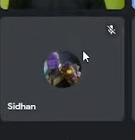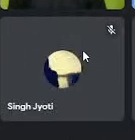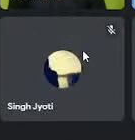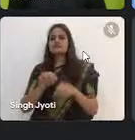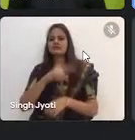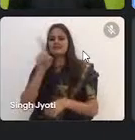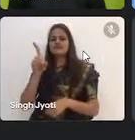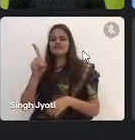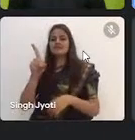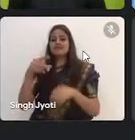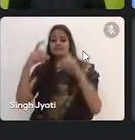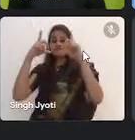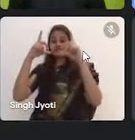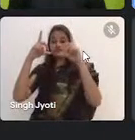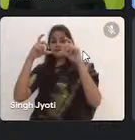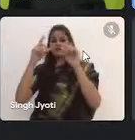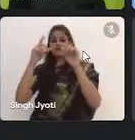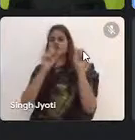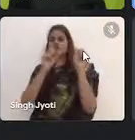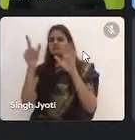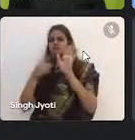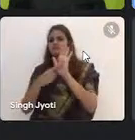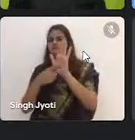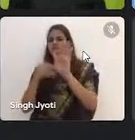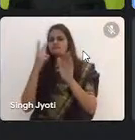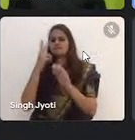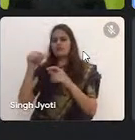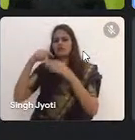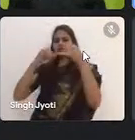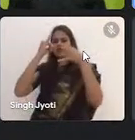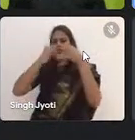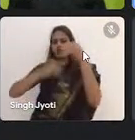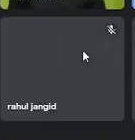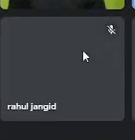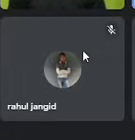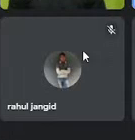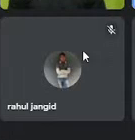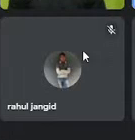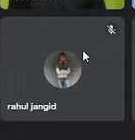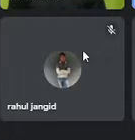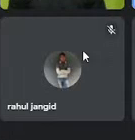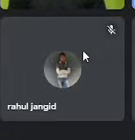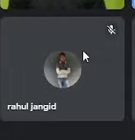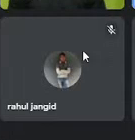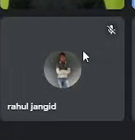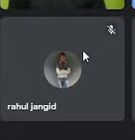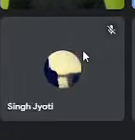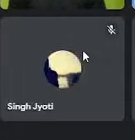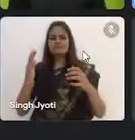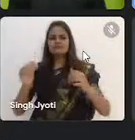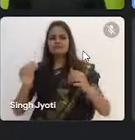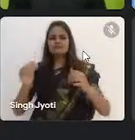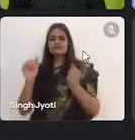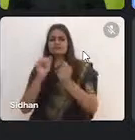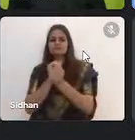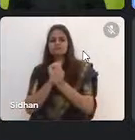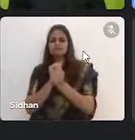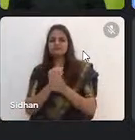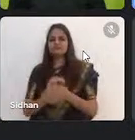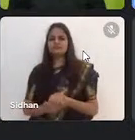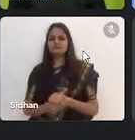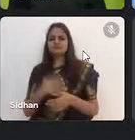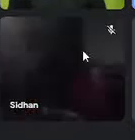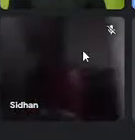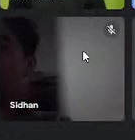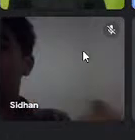screen, there seems to be a tendency to create avatars with giant hands. You can see that in the one on the lower